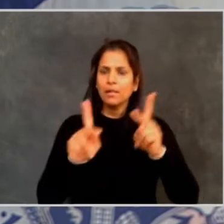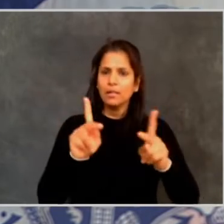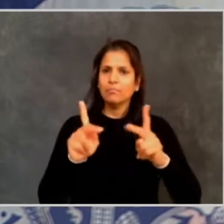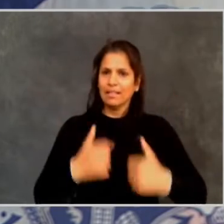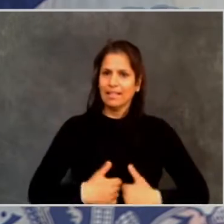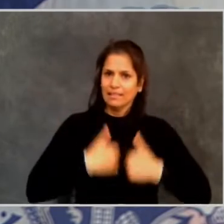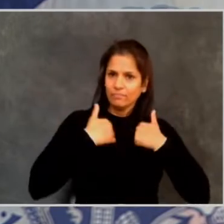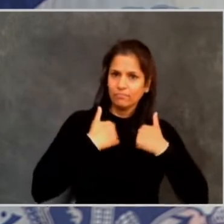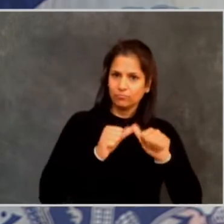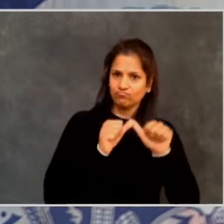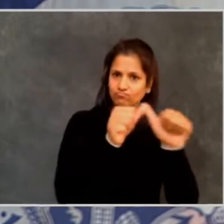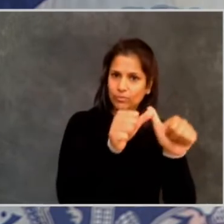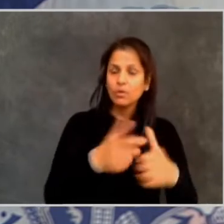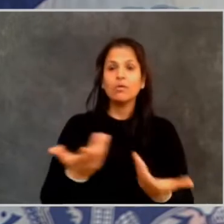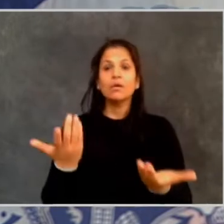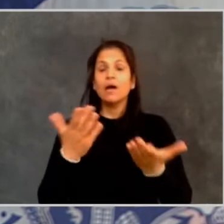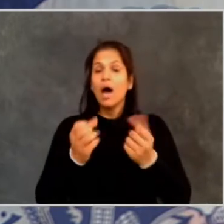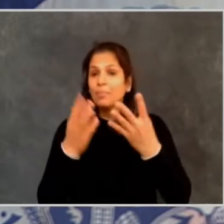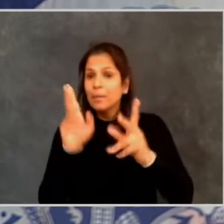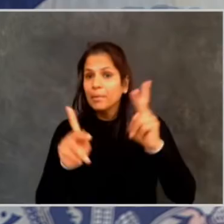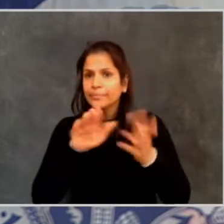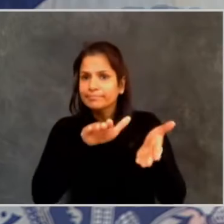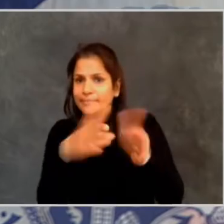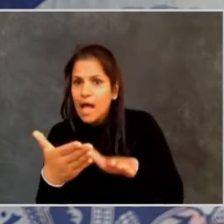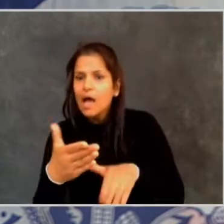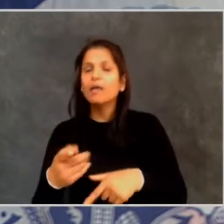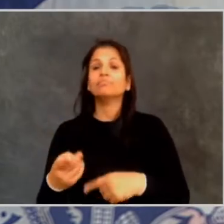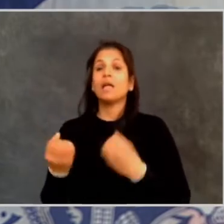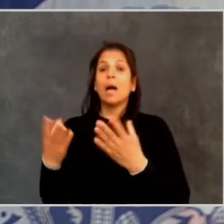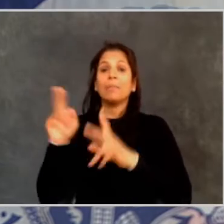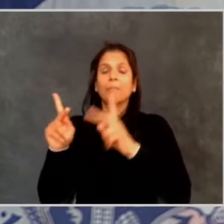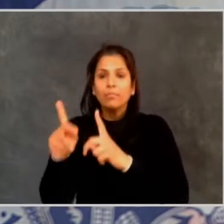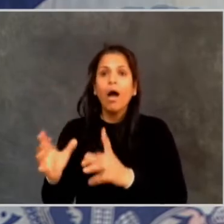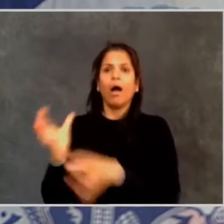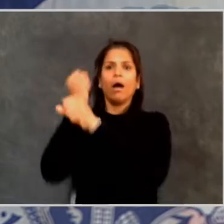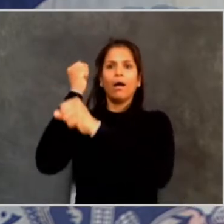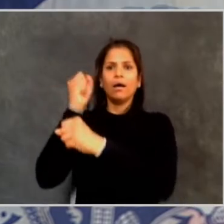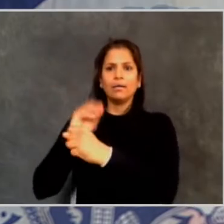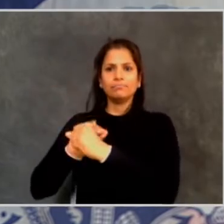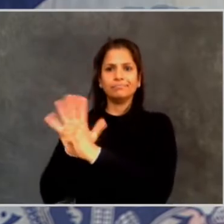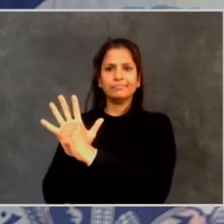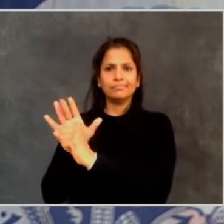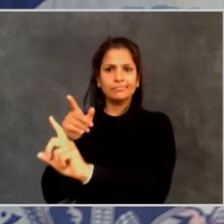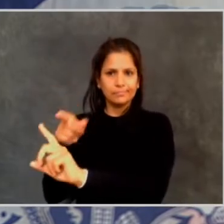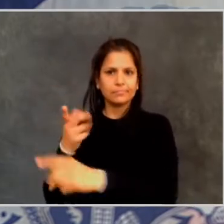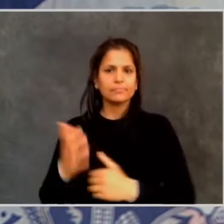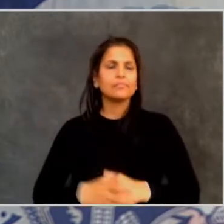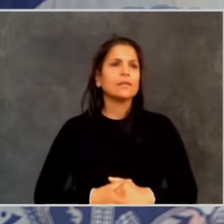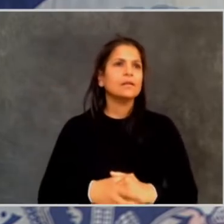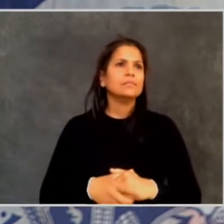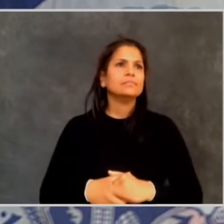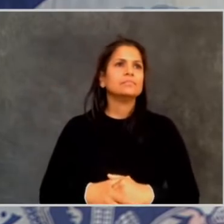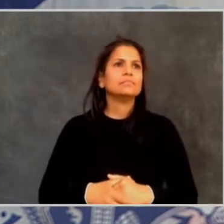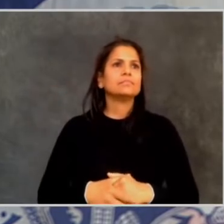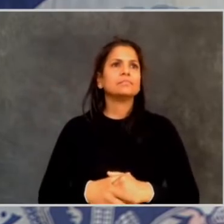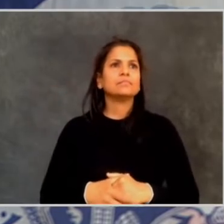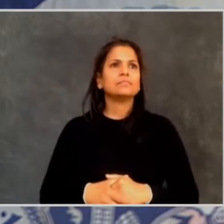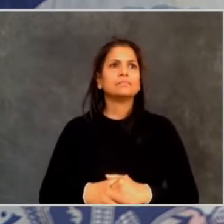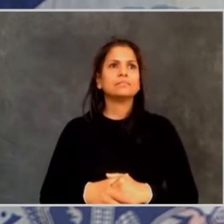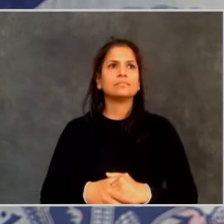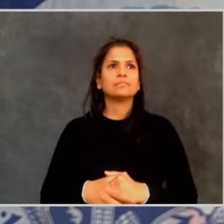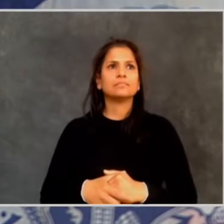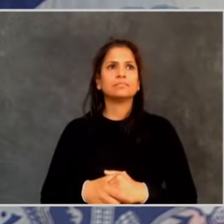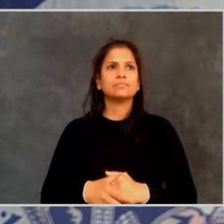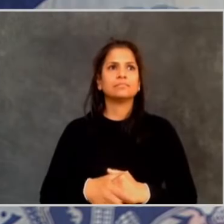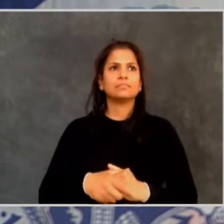was more important than anything, because that's what every New Yorker needs. Dr. Barbeau? So to build on what the mayor laid